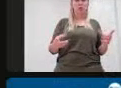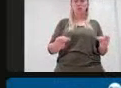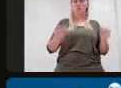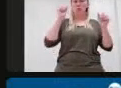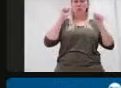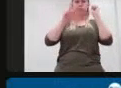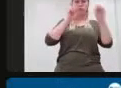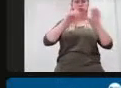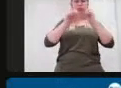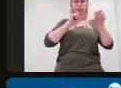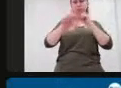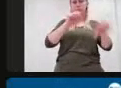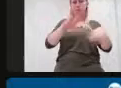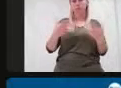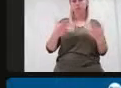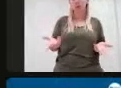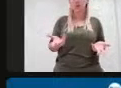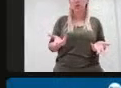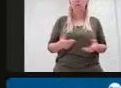at you.